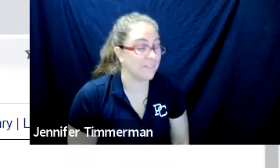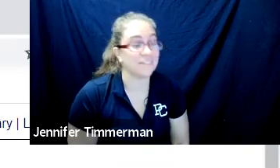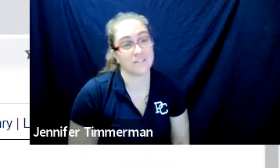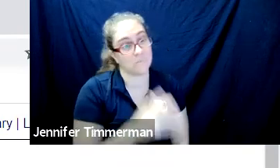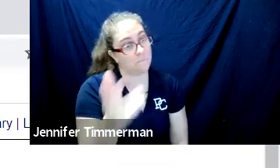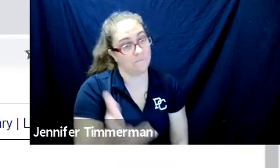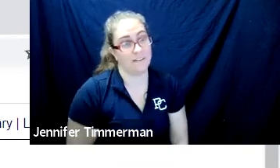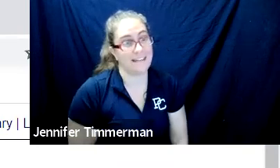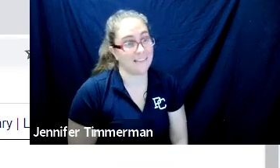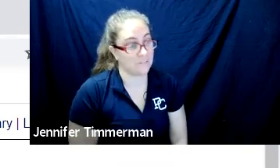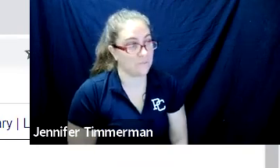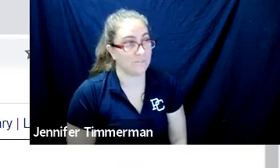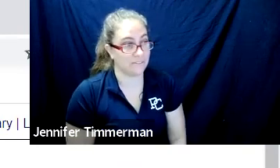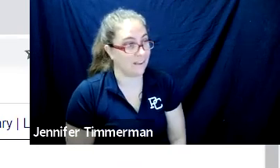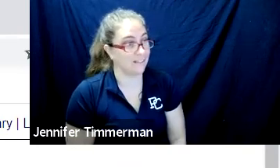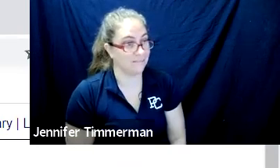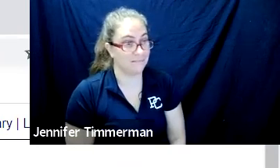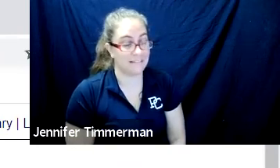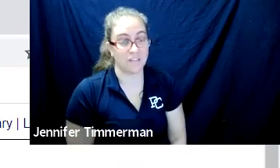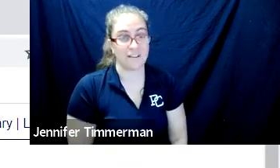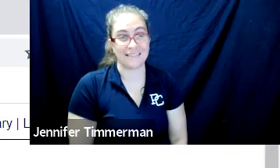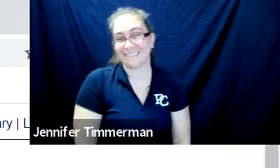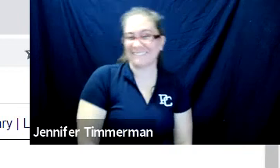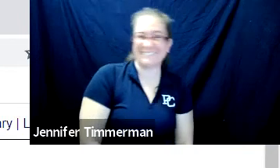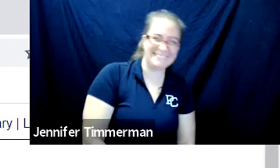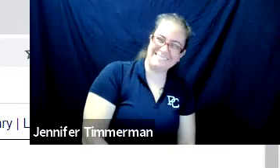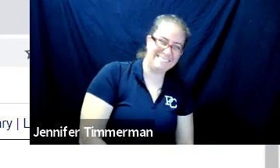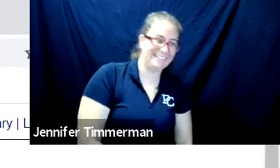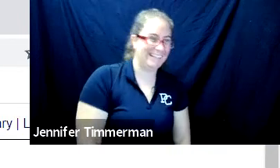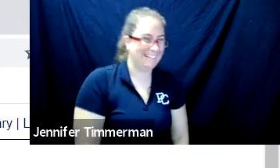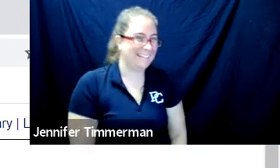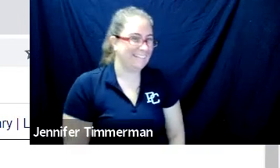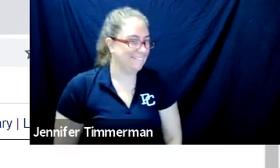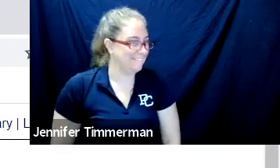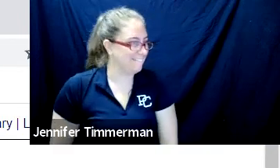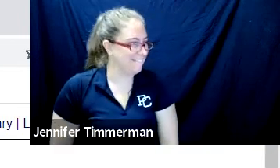here. So this is a Wow. fantastic resource. Yeah. Tell your friends.